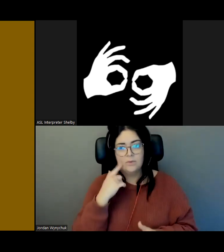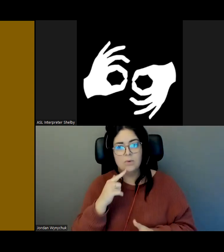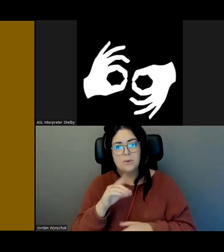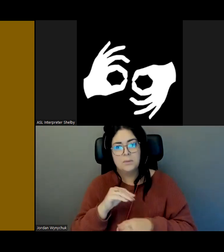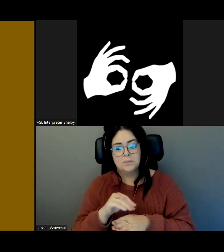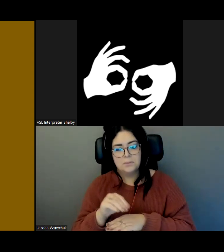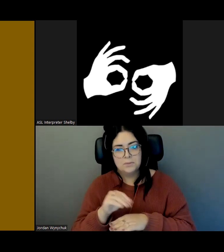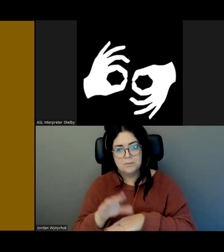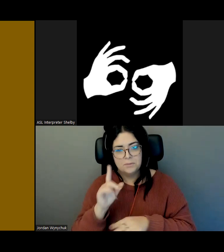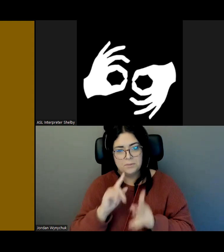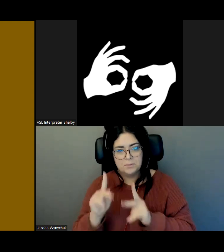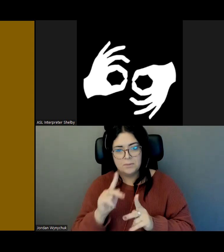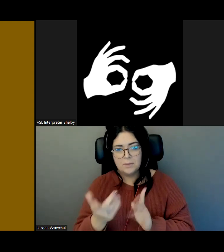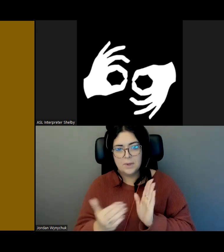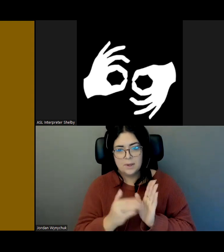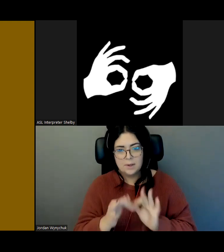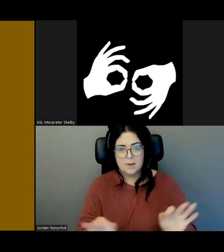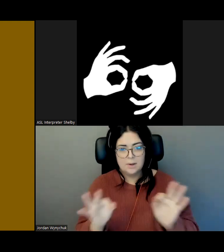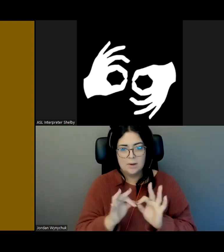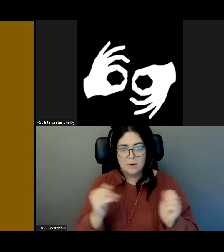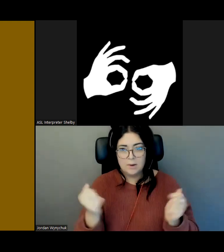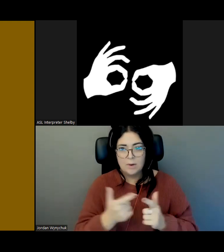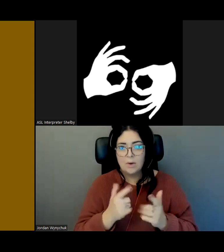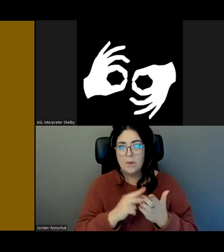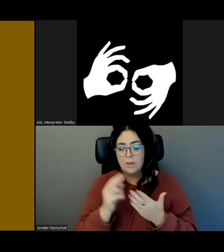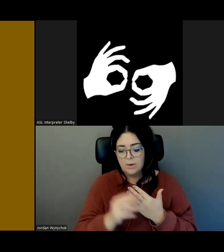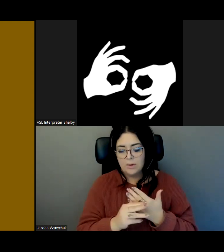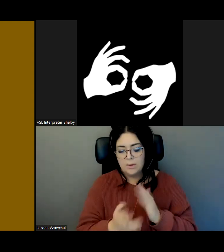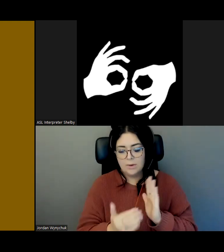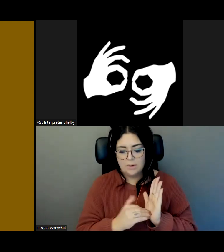And that is so important to us. All of our programming really is